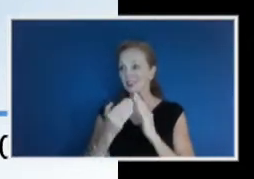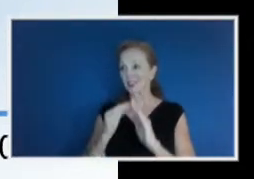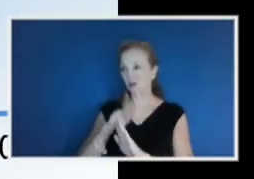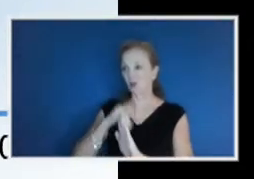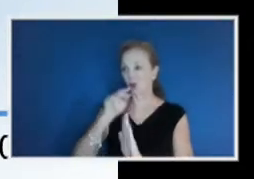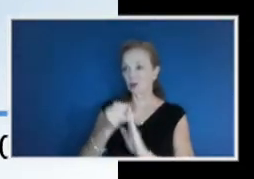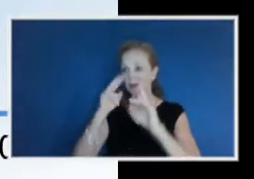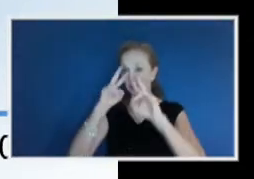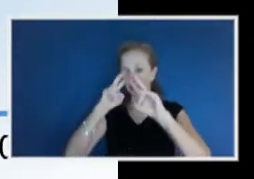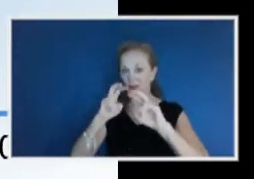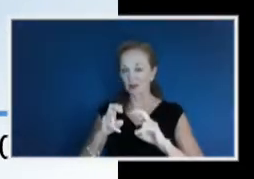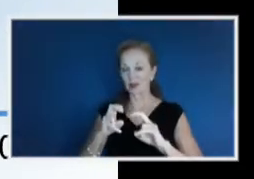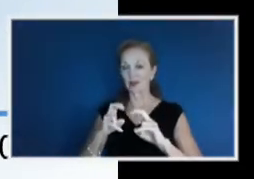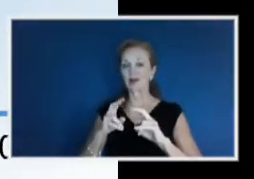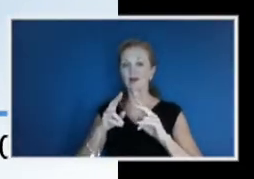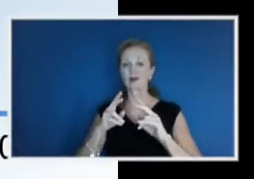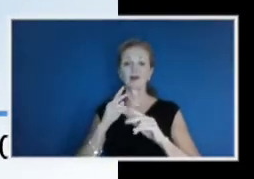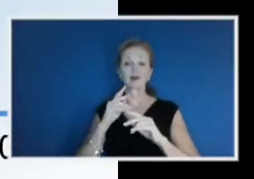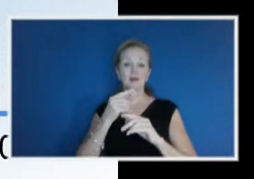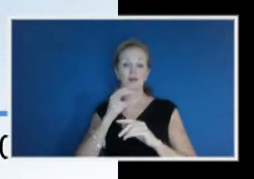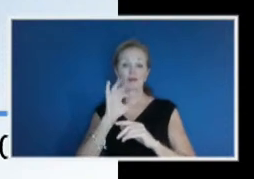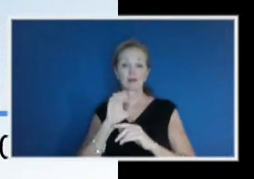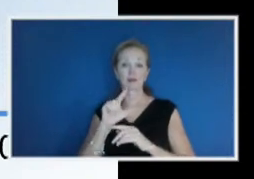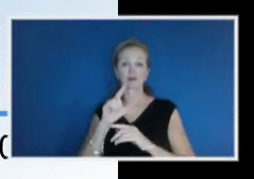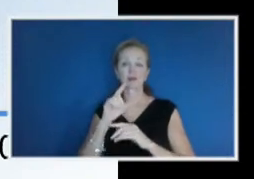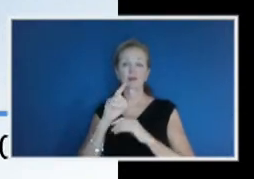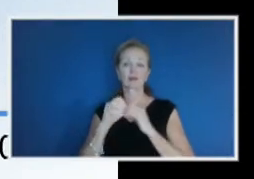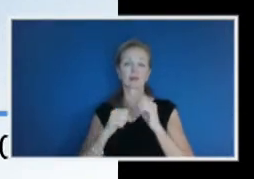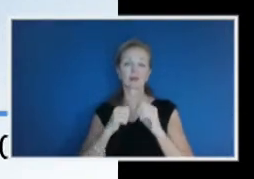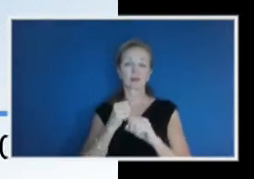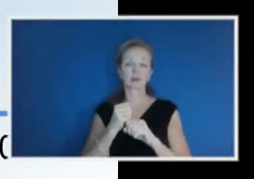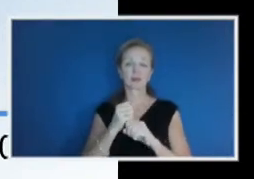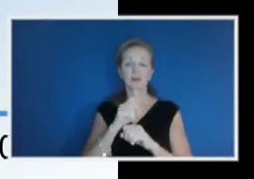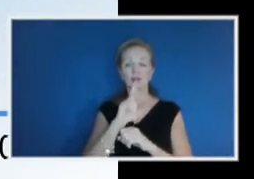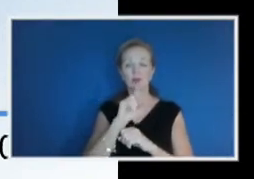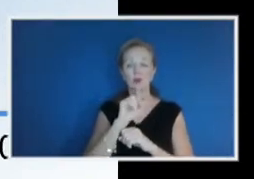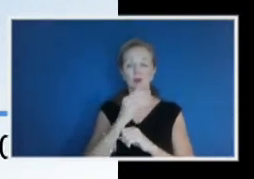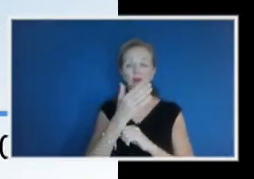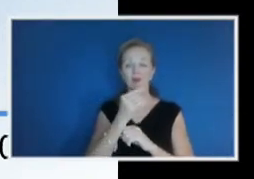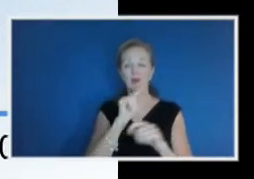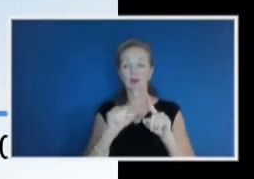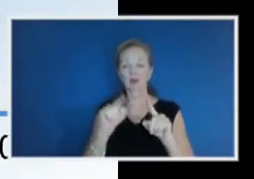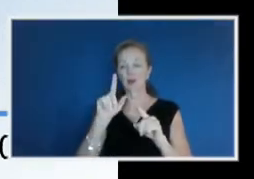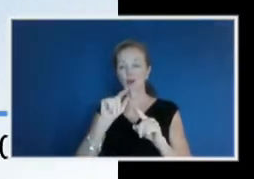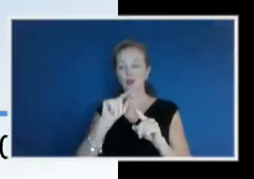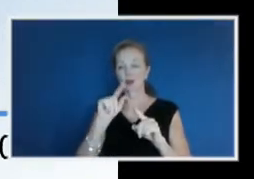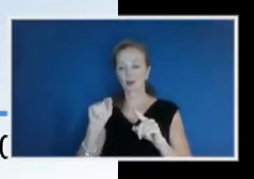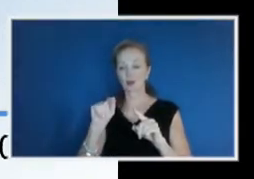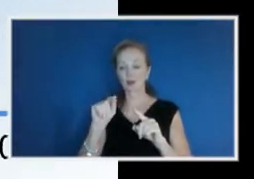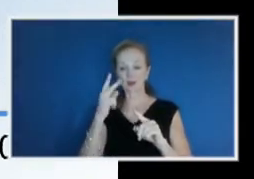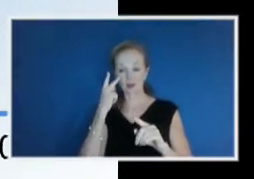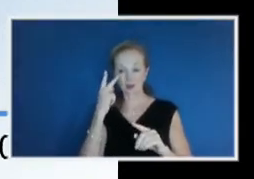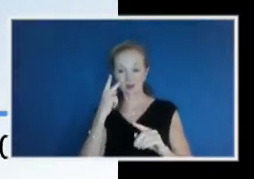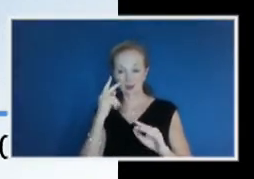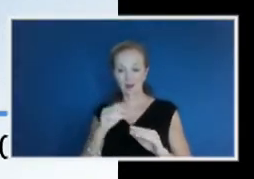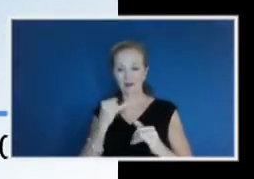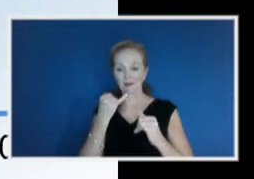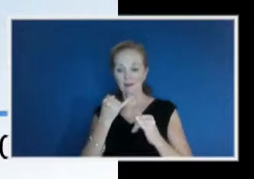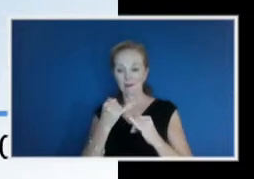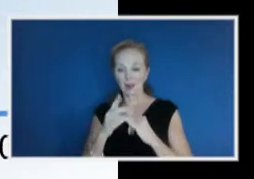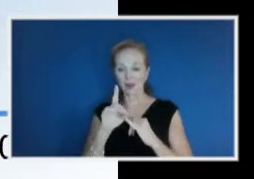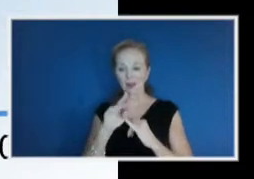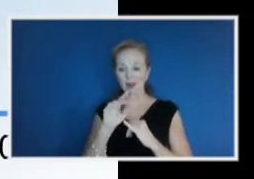we examined fiscal years 2015 to 2020. You see there we started with a final contract data file of